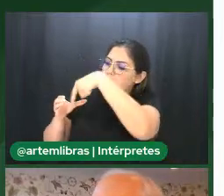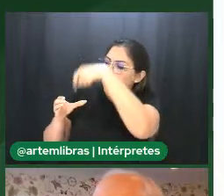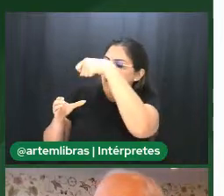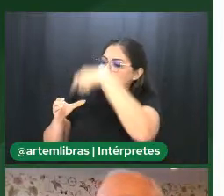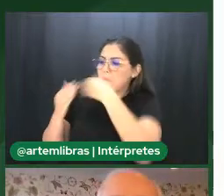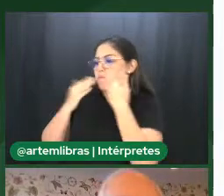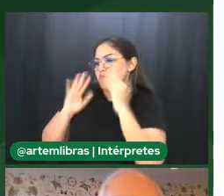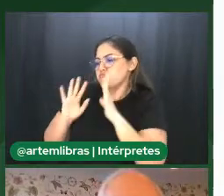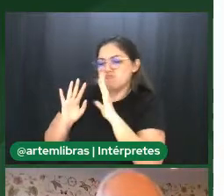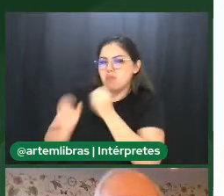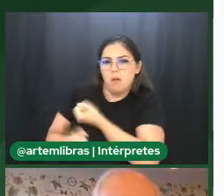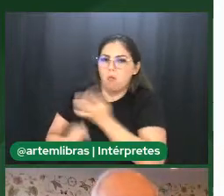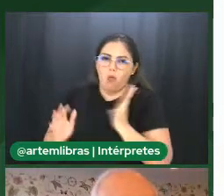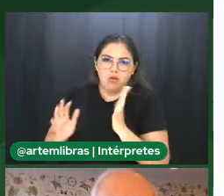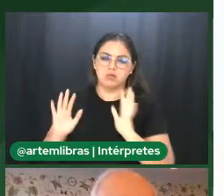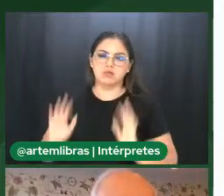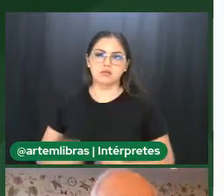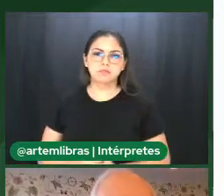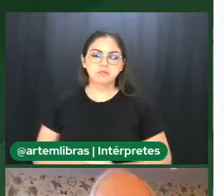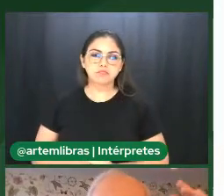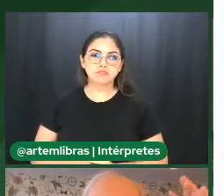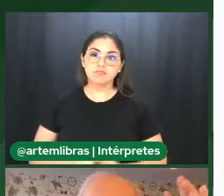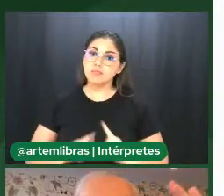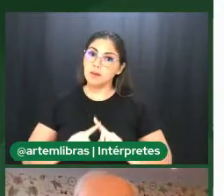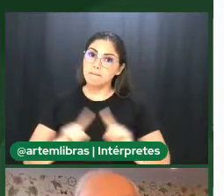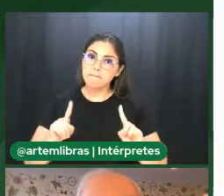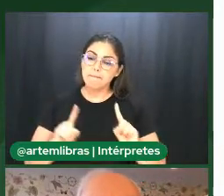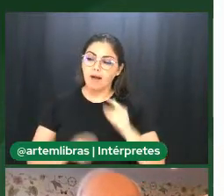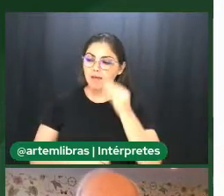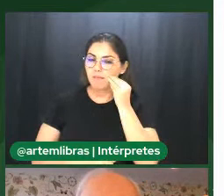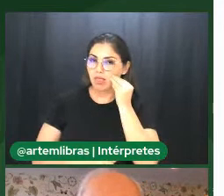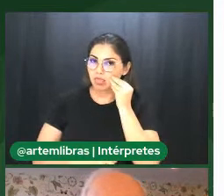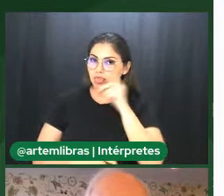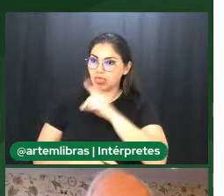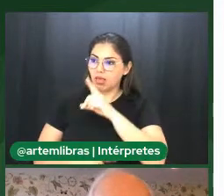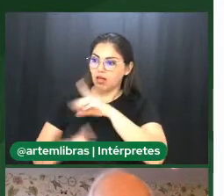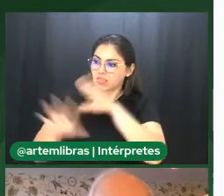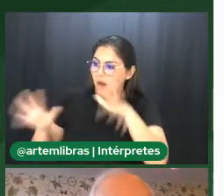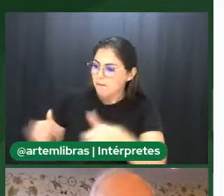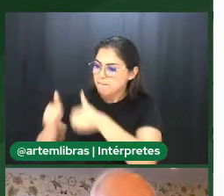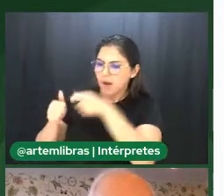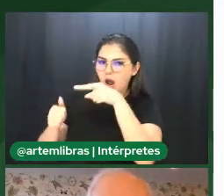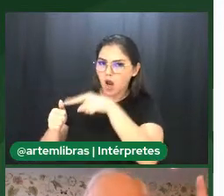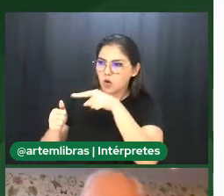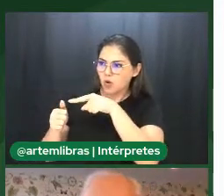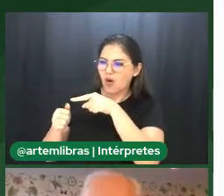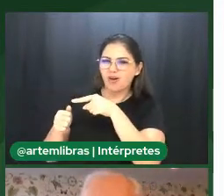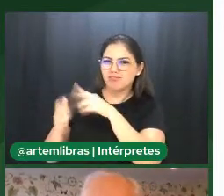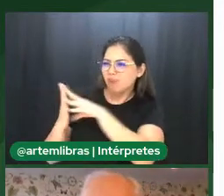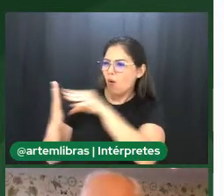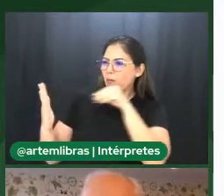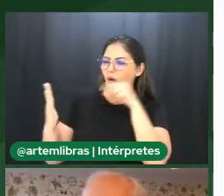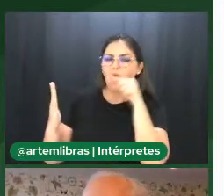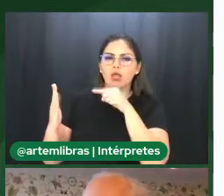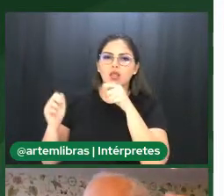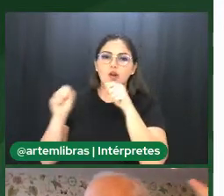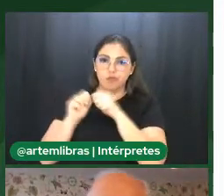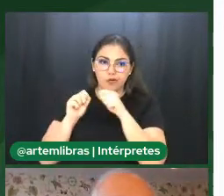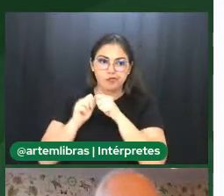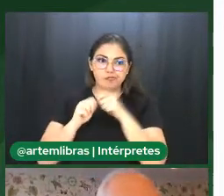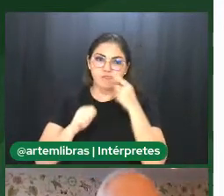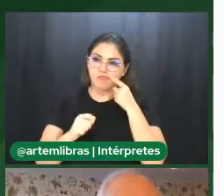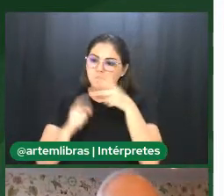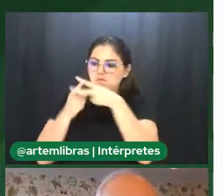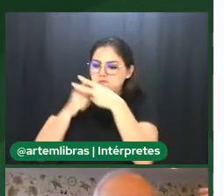these things, the automatic dispenser was developed. By monitoring human heartbeat and breathing rates,